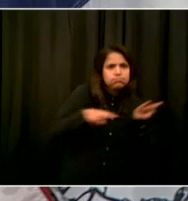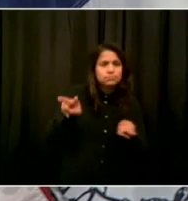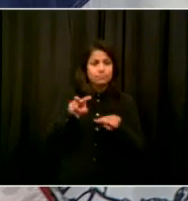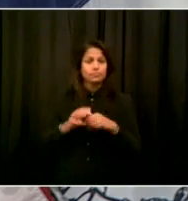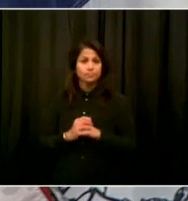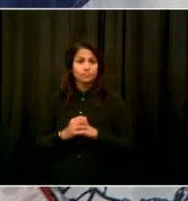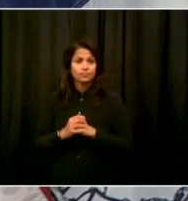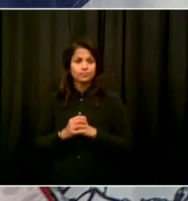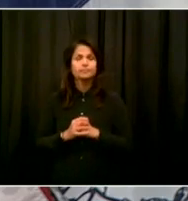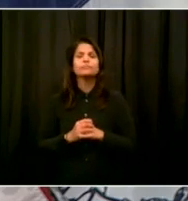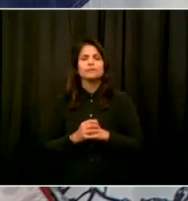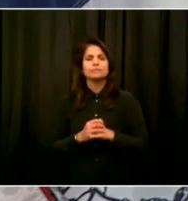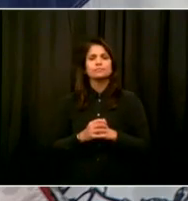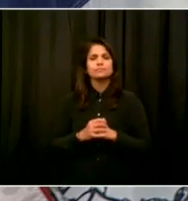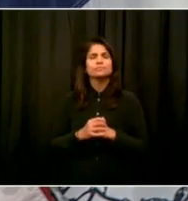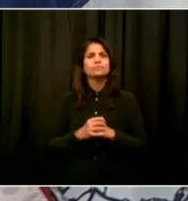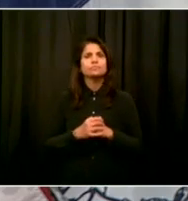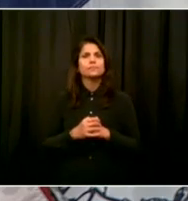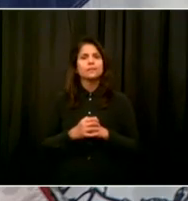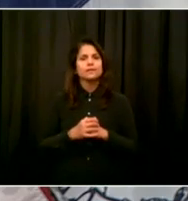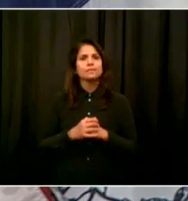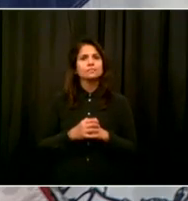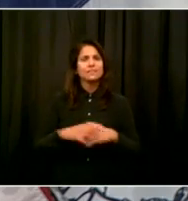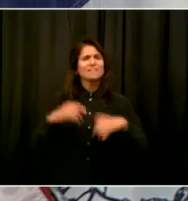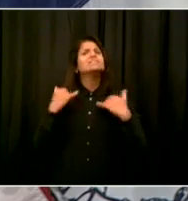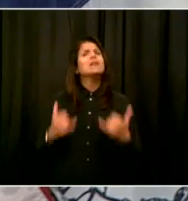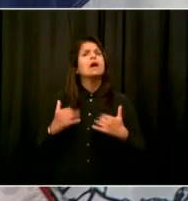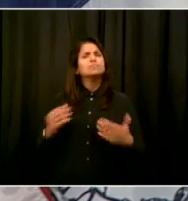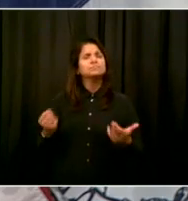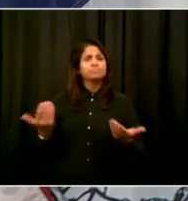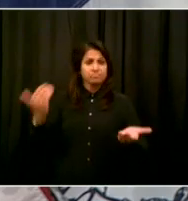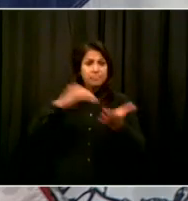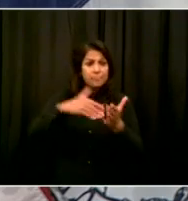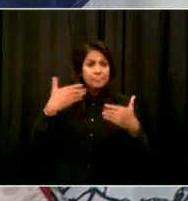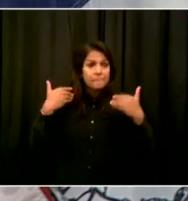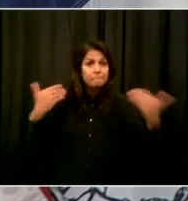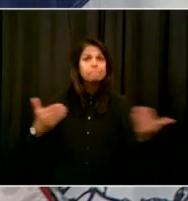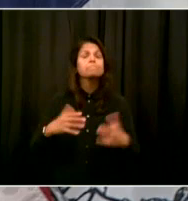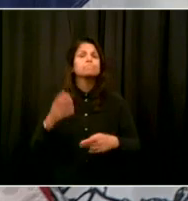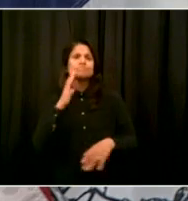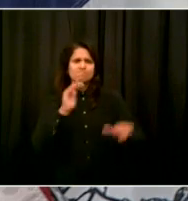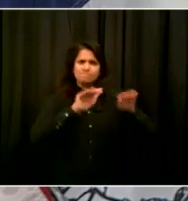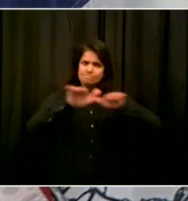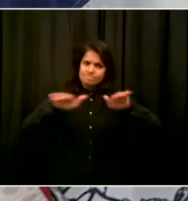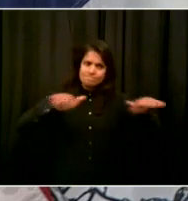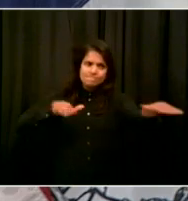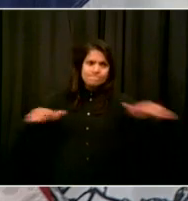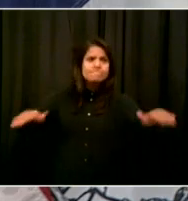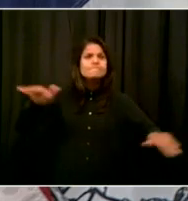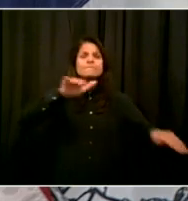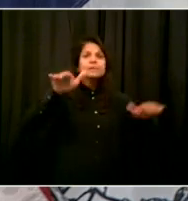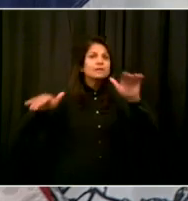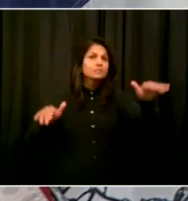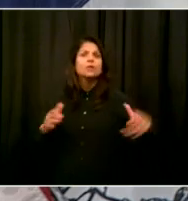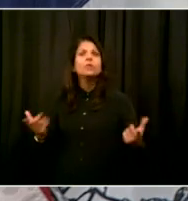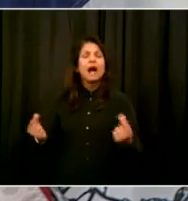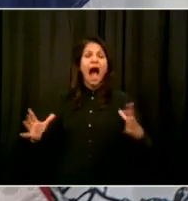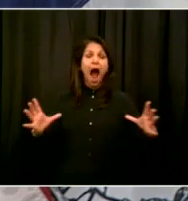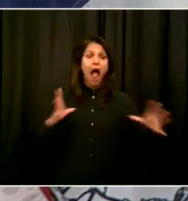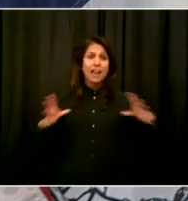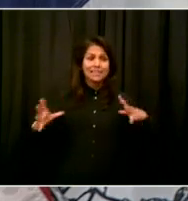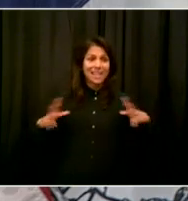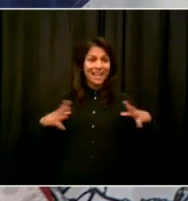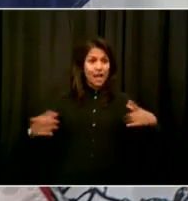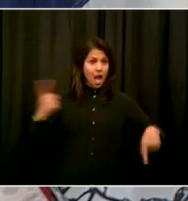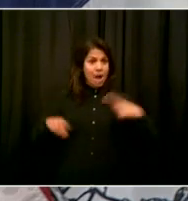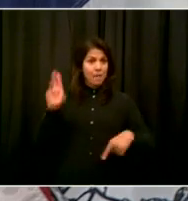now, again, want to remind people with the holidays coming, the best solution is not to travel. If you